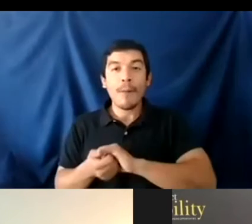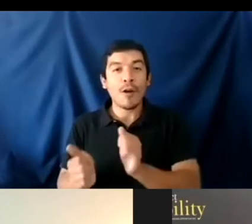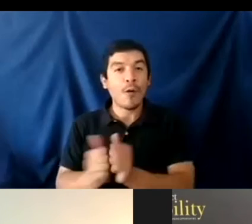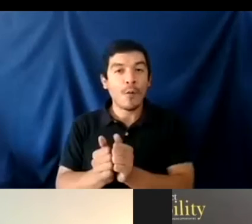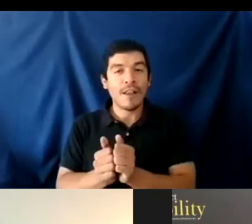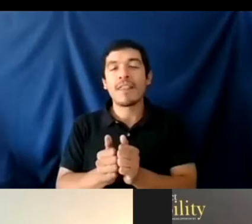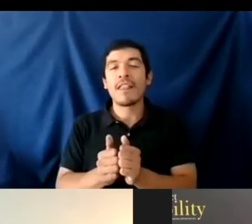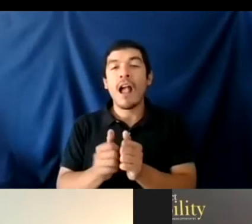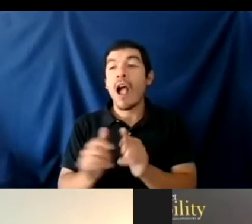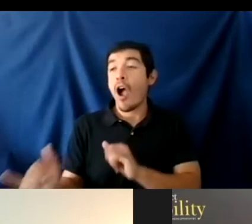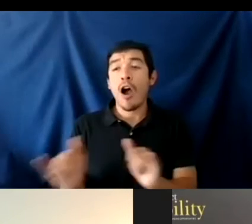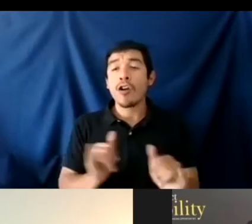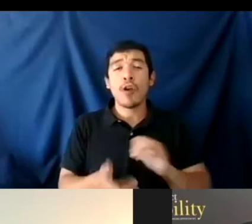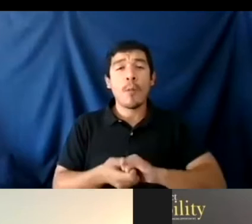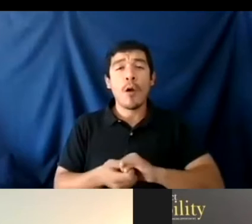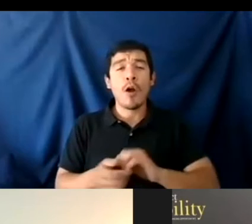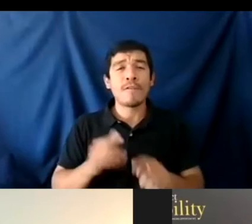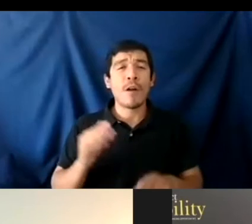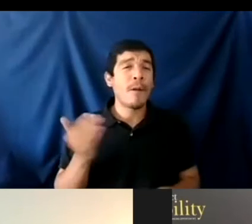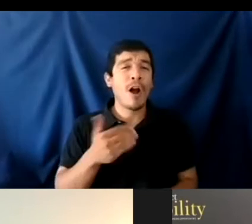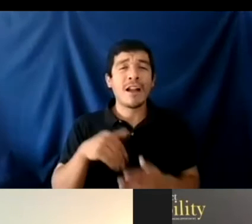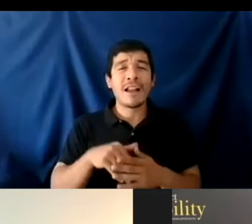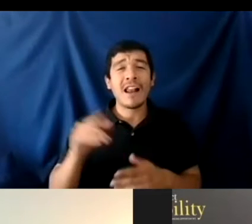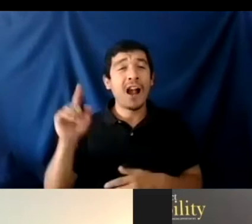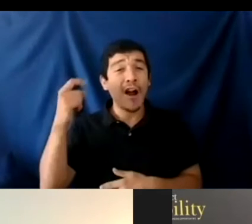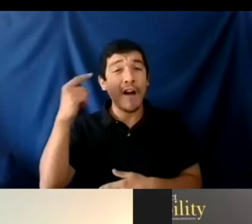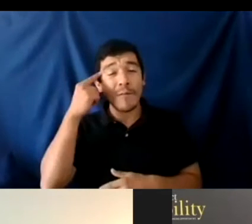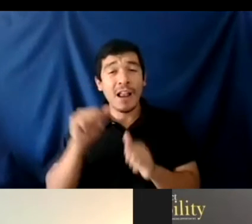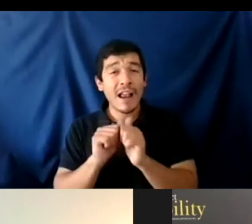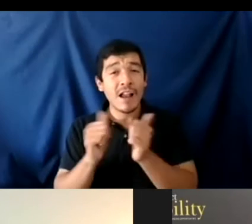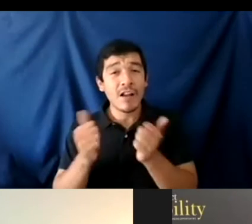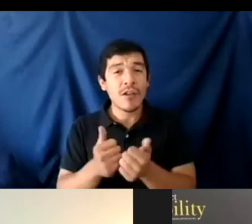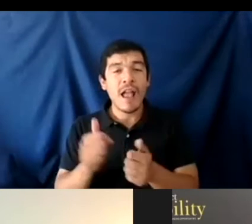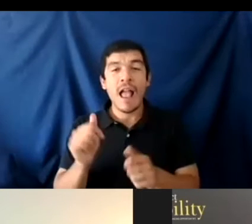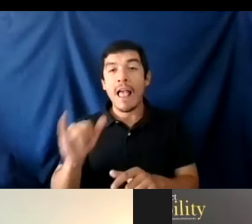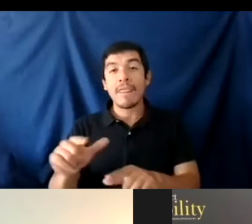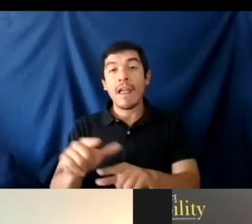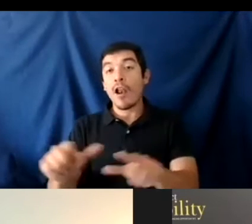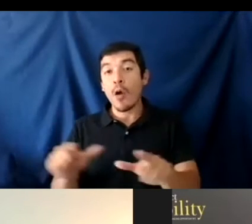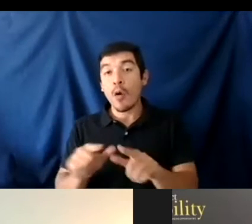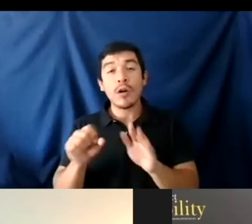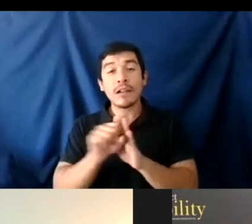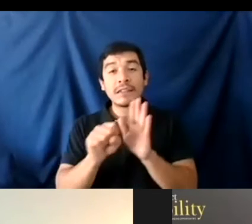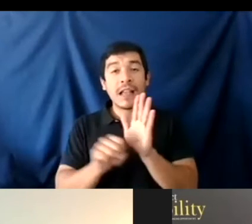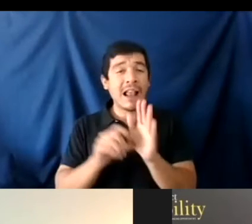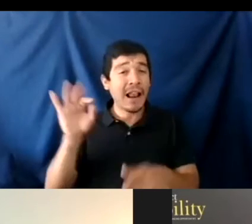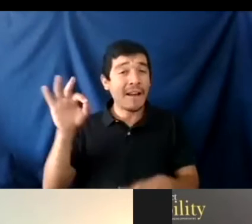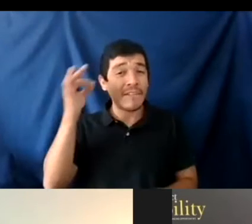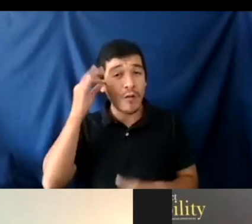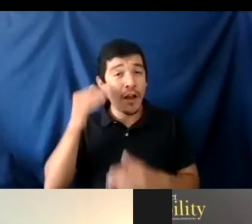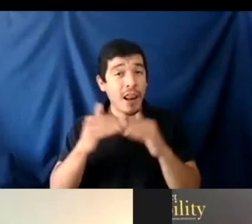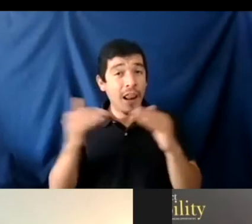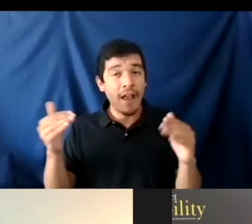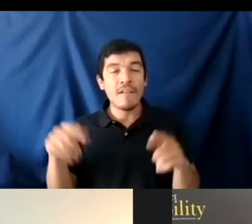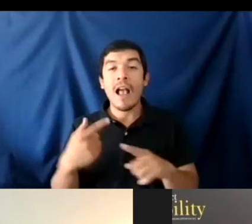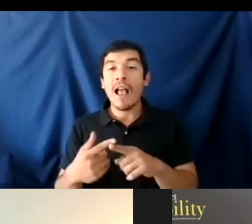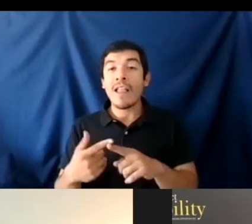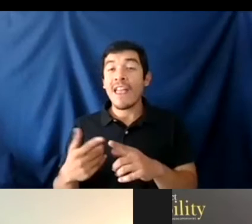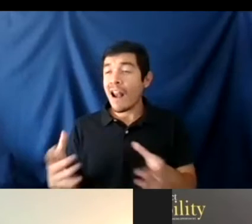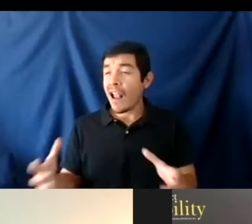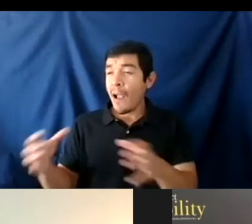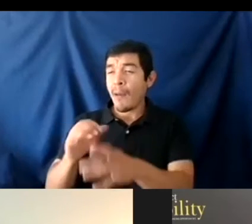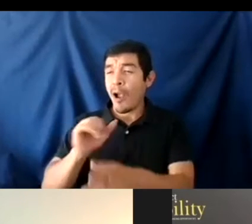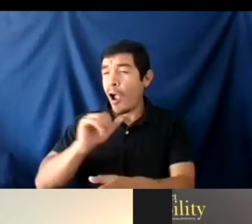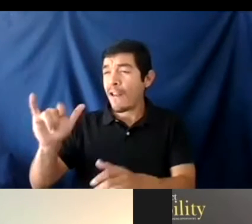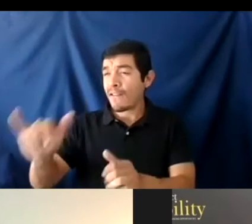as partners from within government agencies at the local, state, and federal level. And then combine all of that